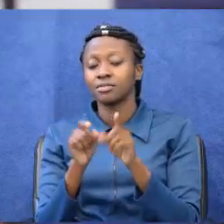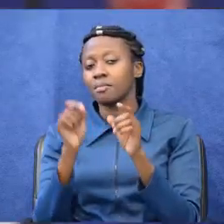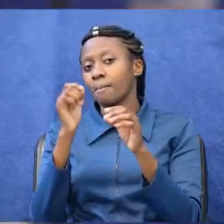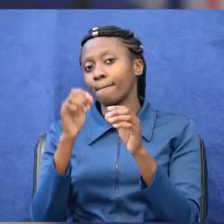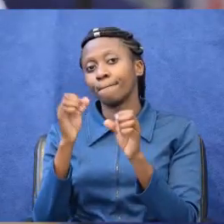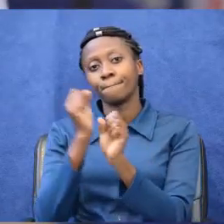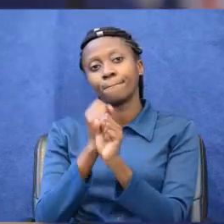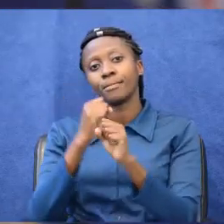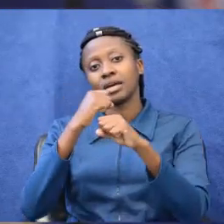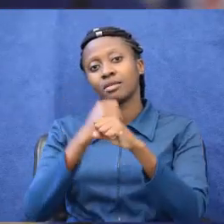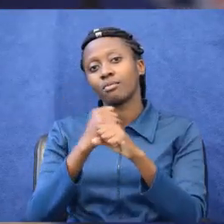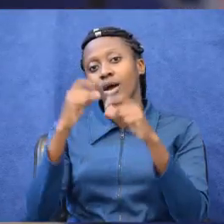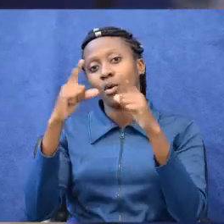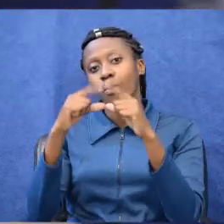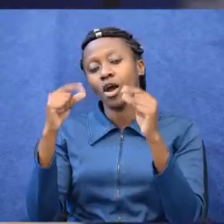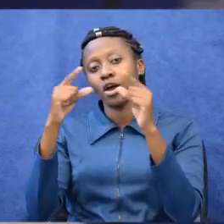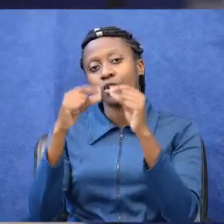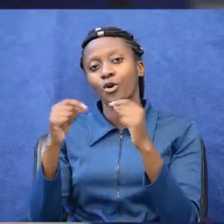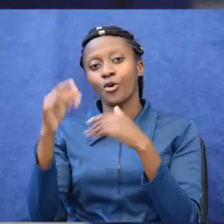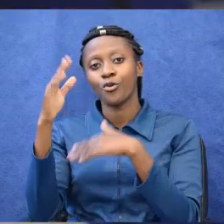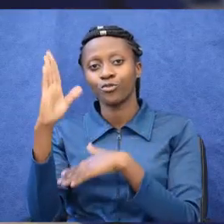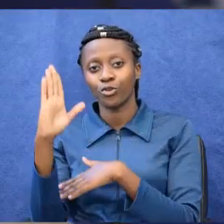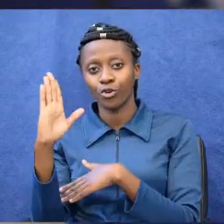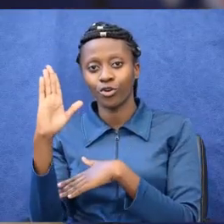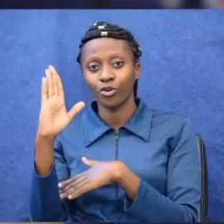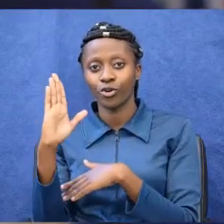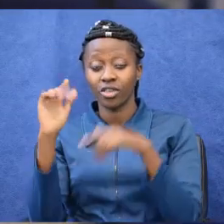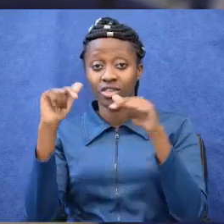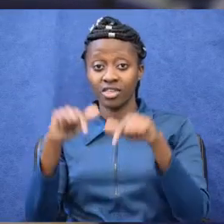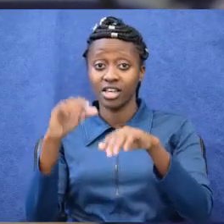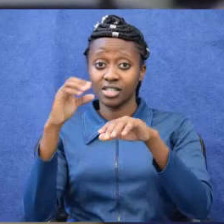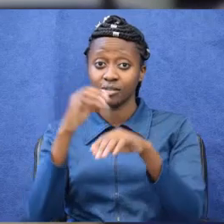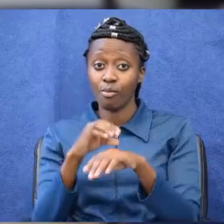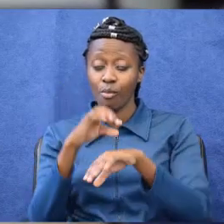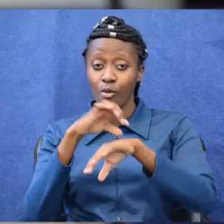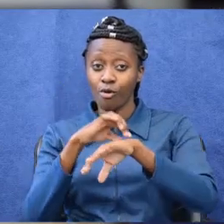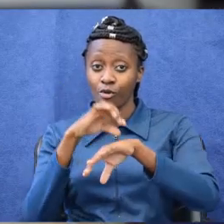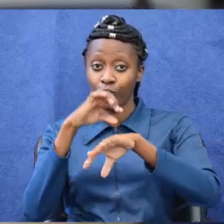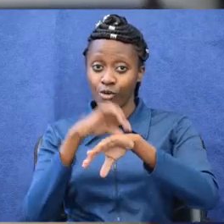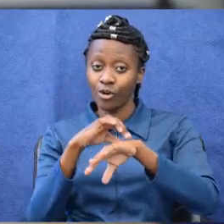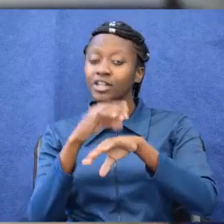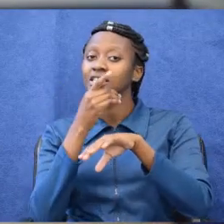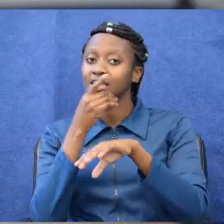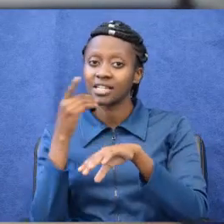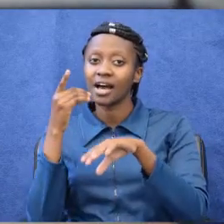were made by the word of the Lord.